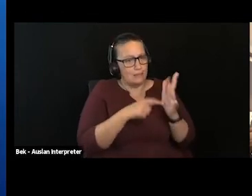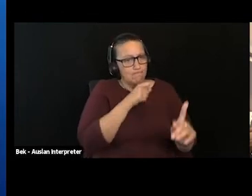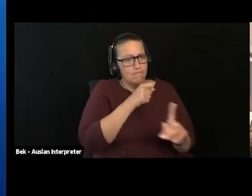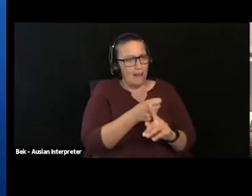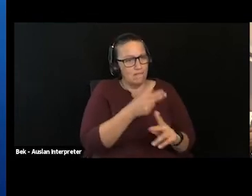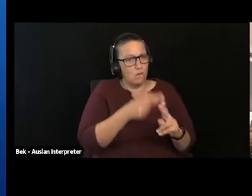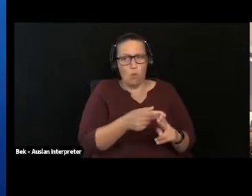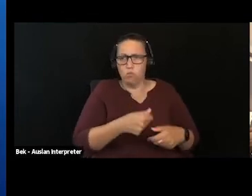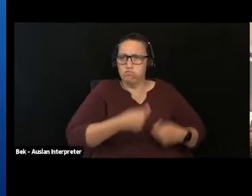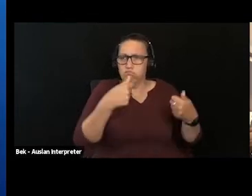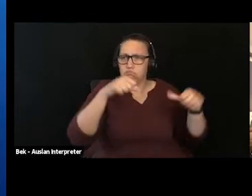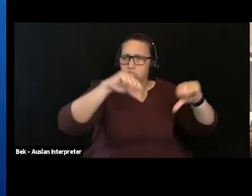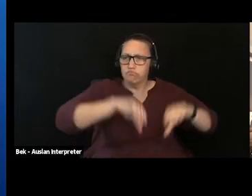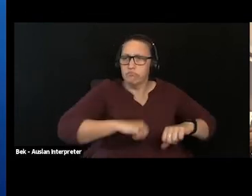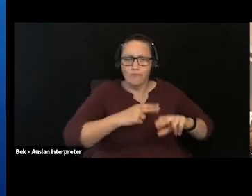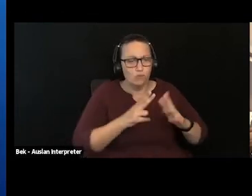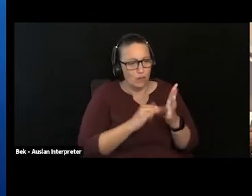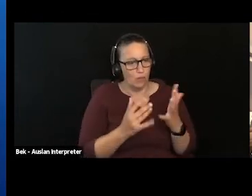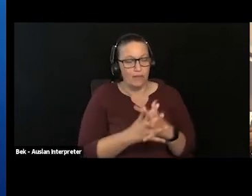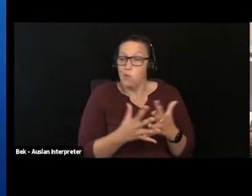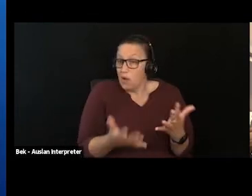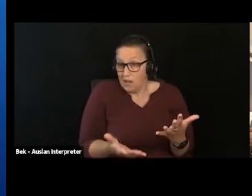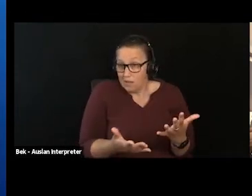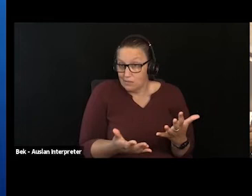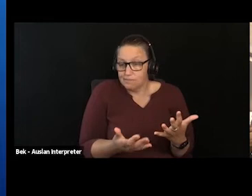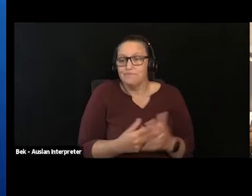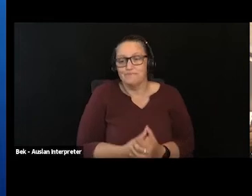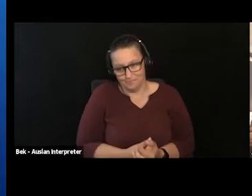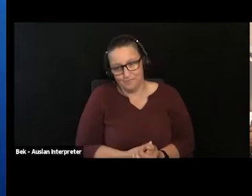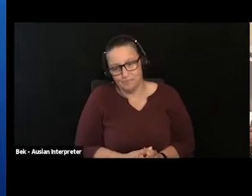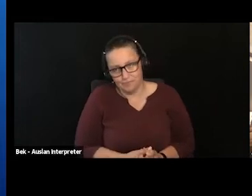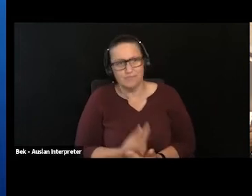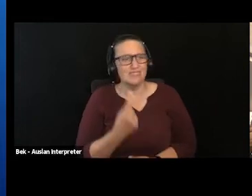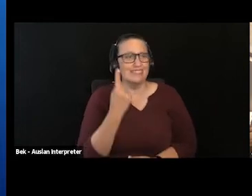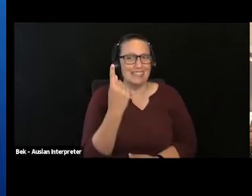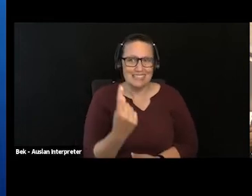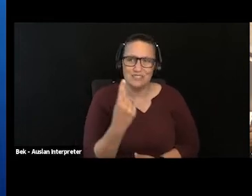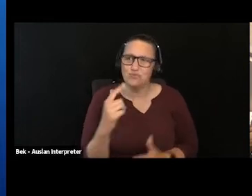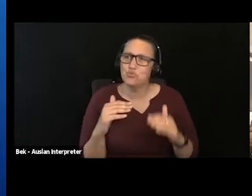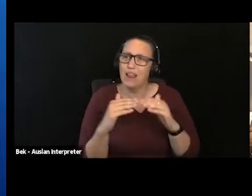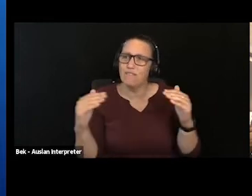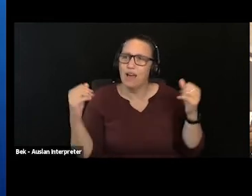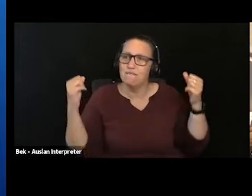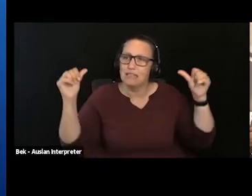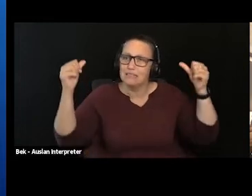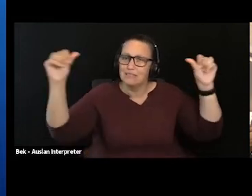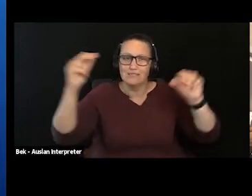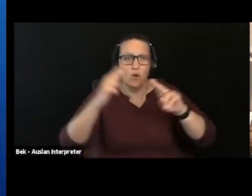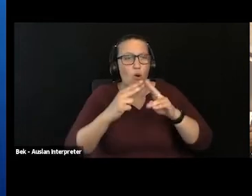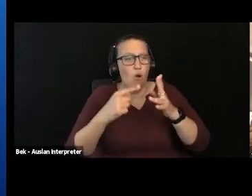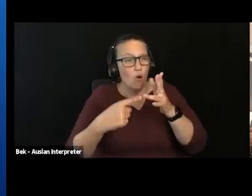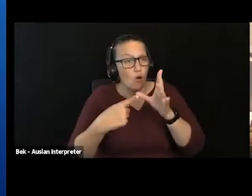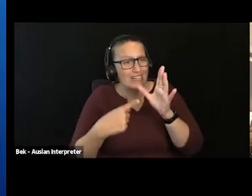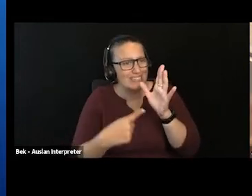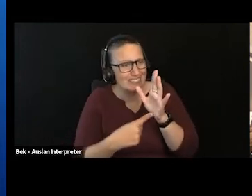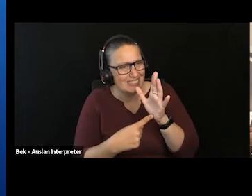New South Wales? Well, it is because while the individual level effectiveness of OAT in reducing mortality is very